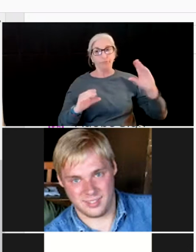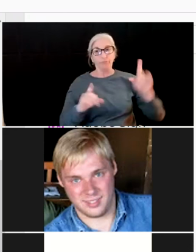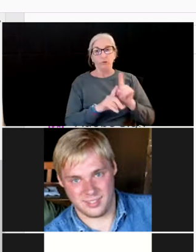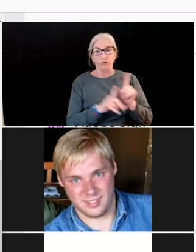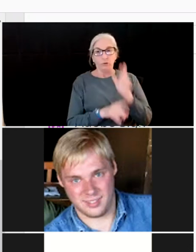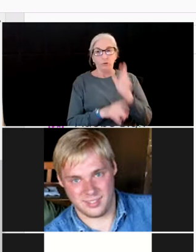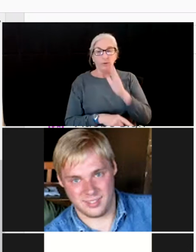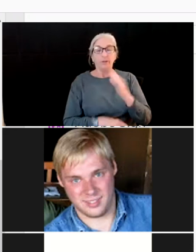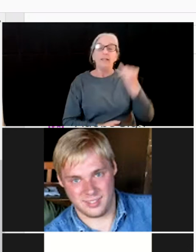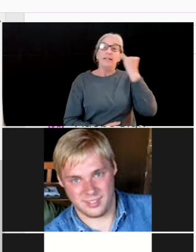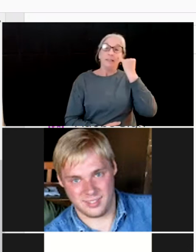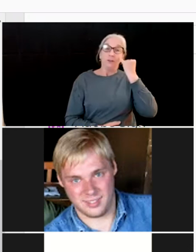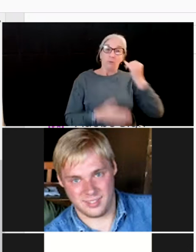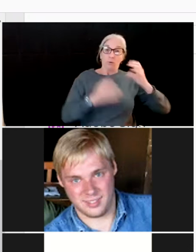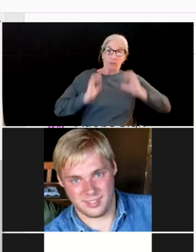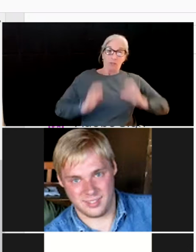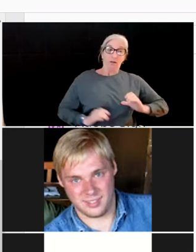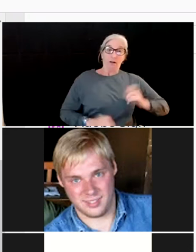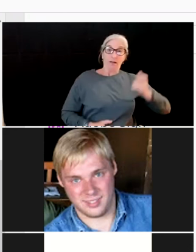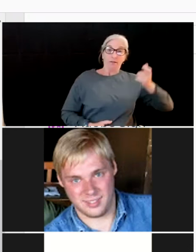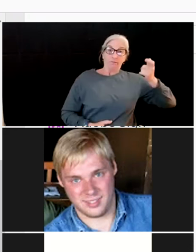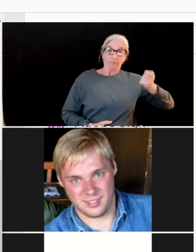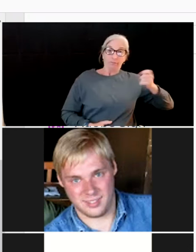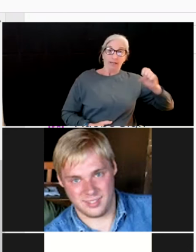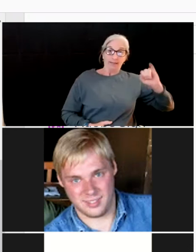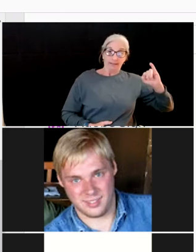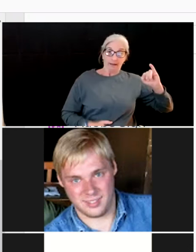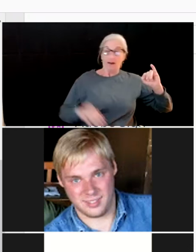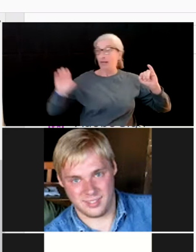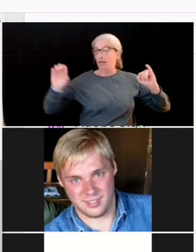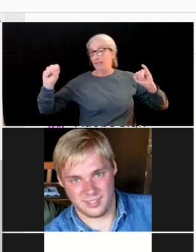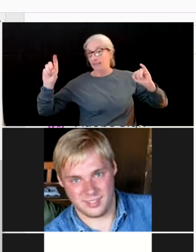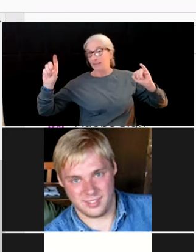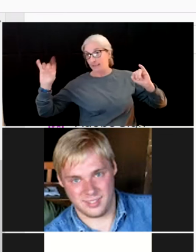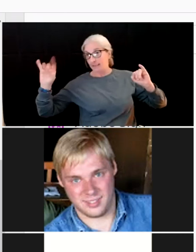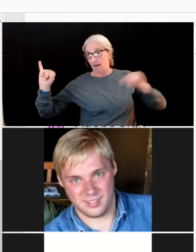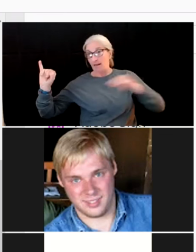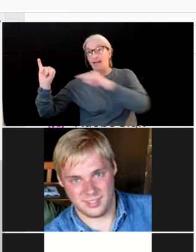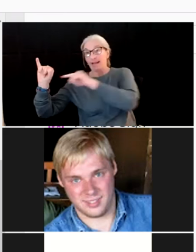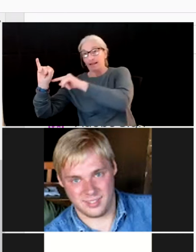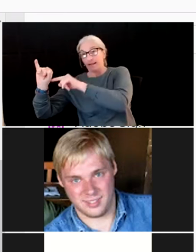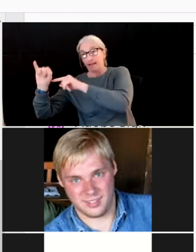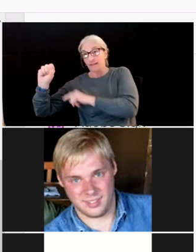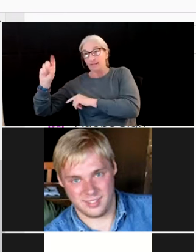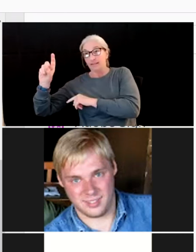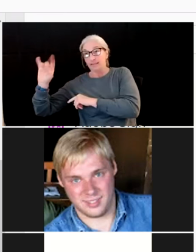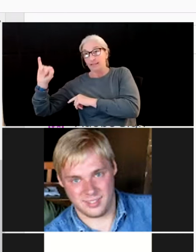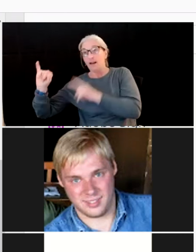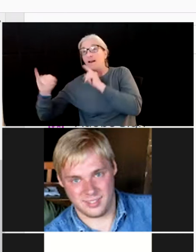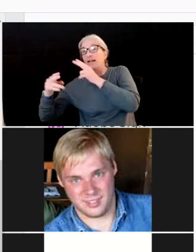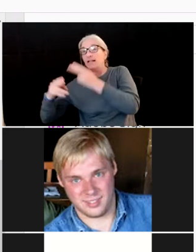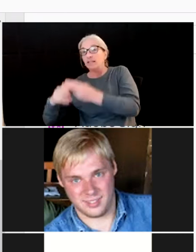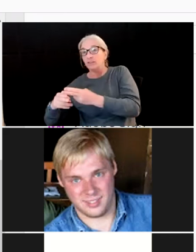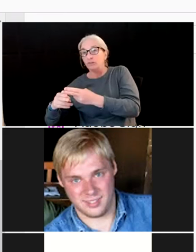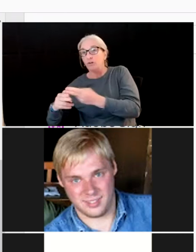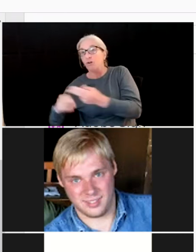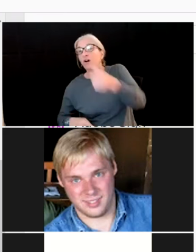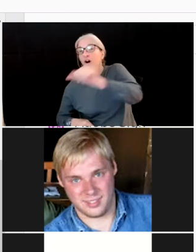both SSI and SSDI. SSDI is considered a form of unearned income for SSI